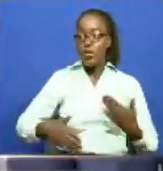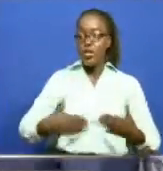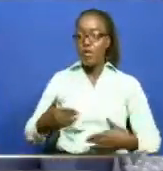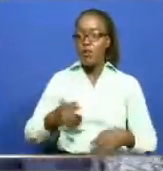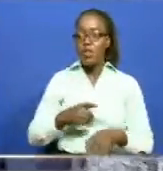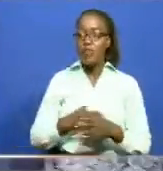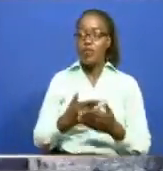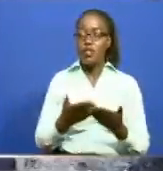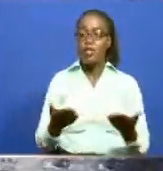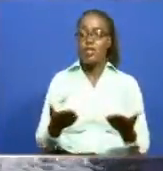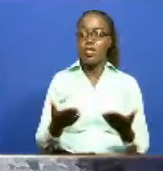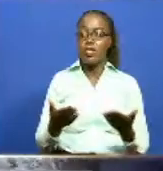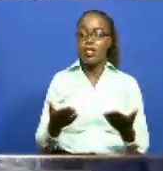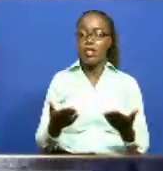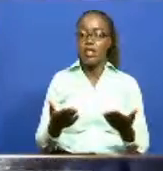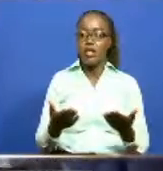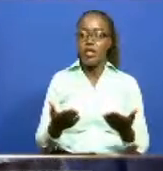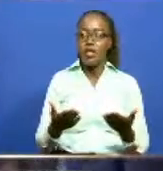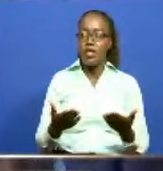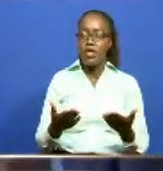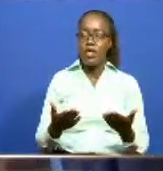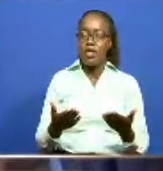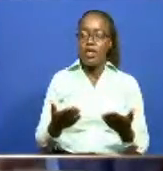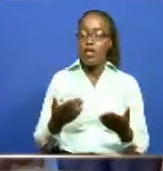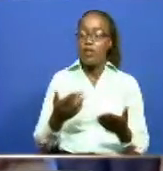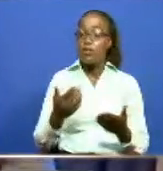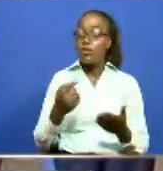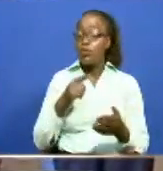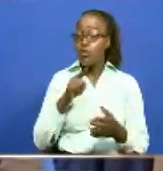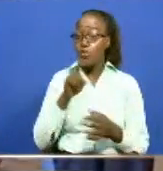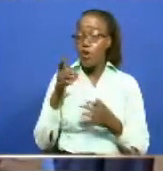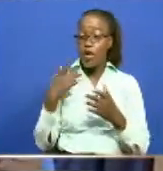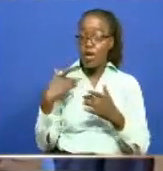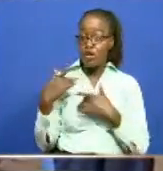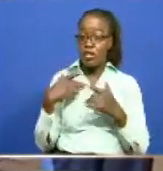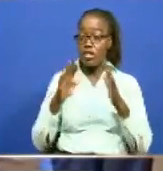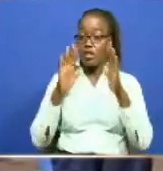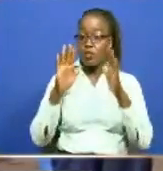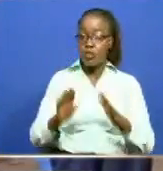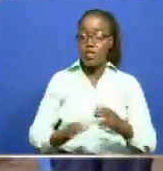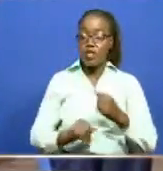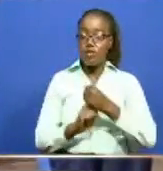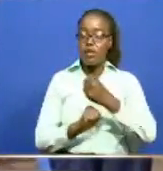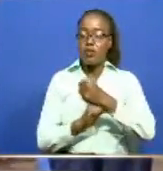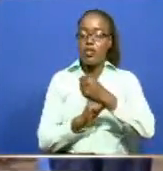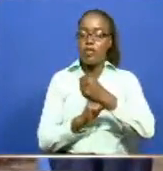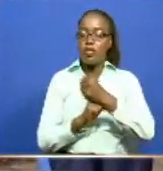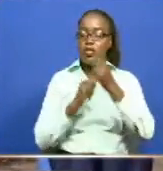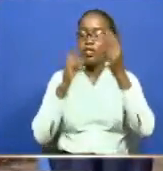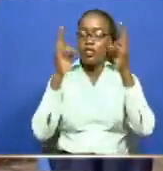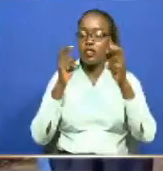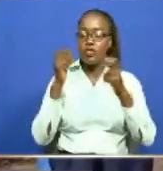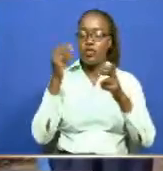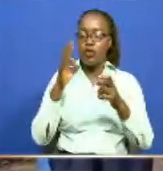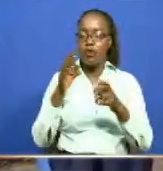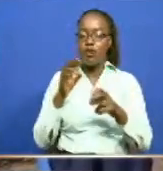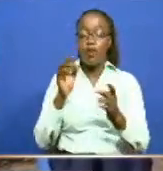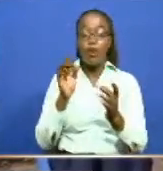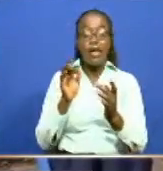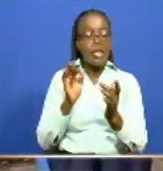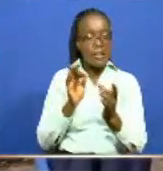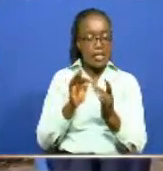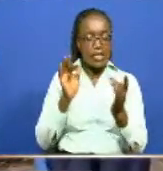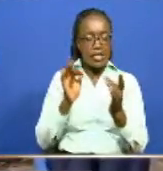he takes that for us. What you raise is really important and fundamental, and it is the issue of our testing